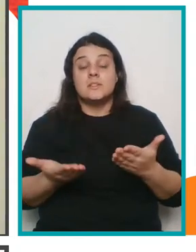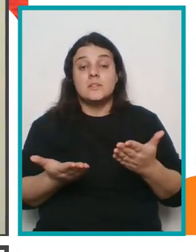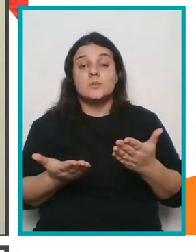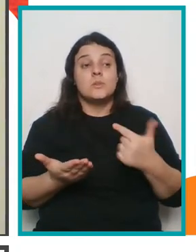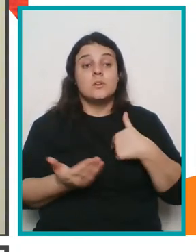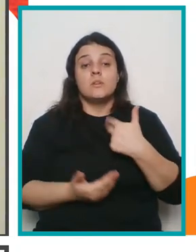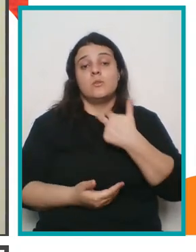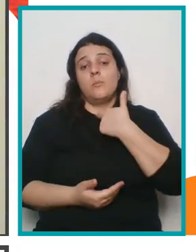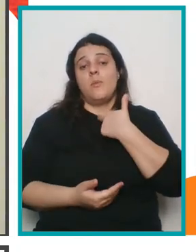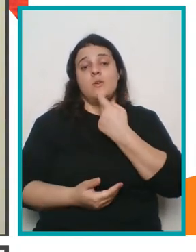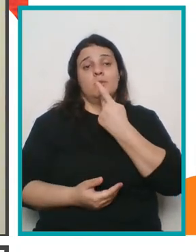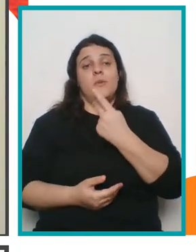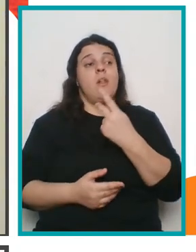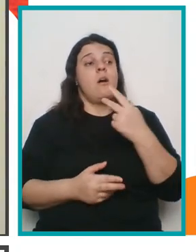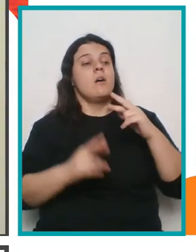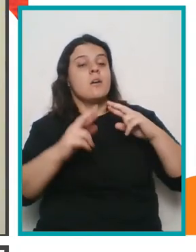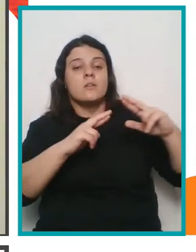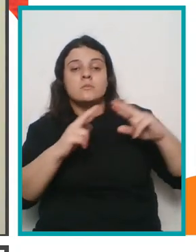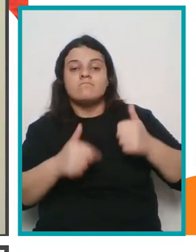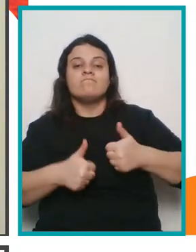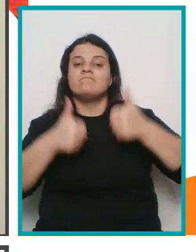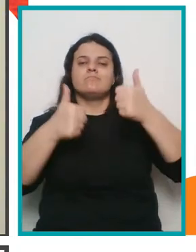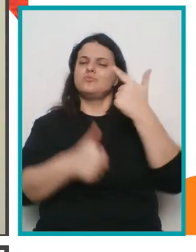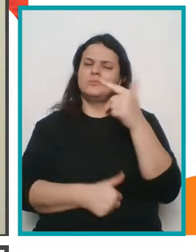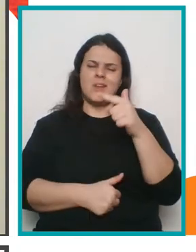Because as I say, they are literally up here